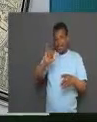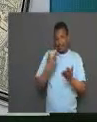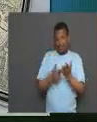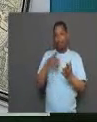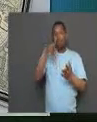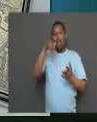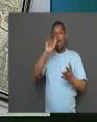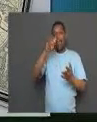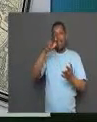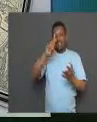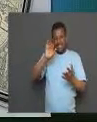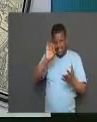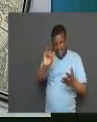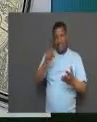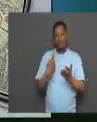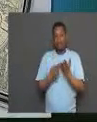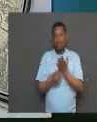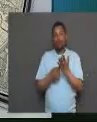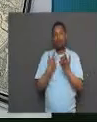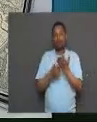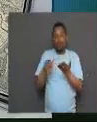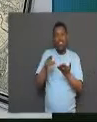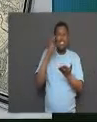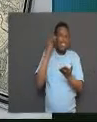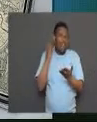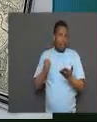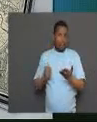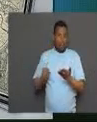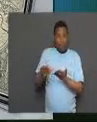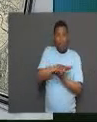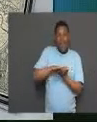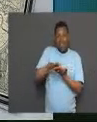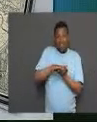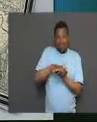papyrus, and even solid plates of silver.